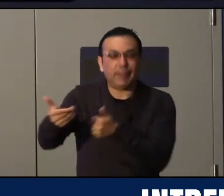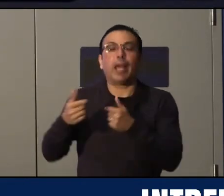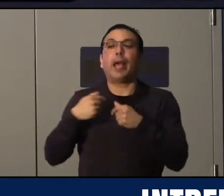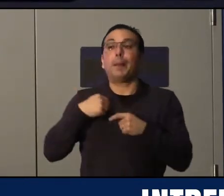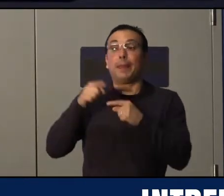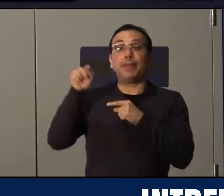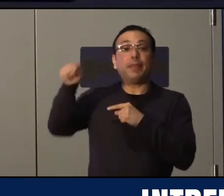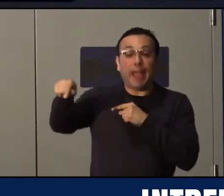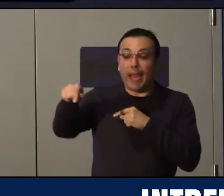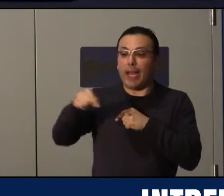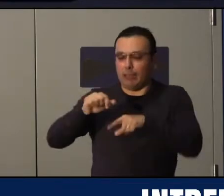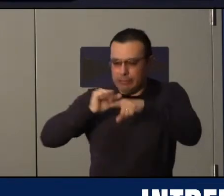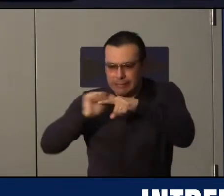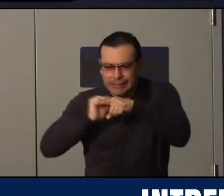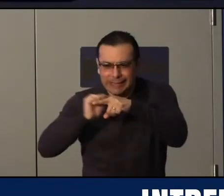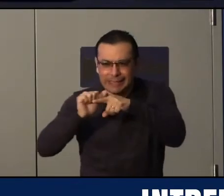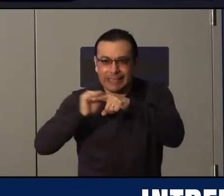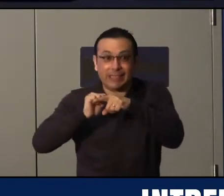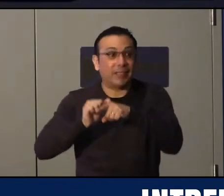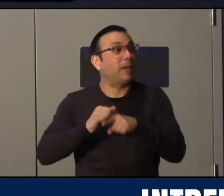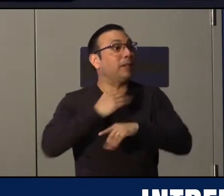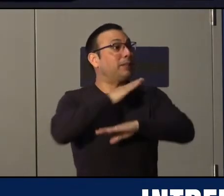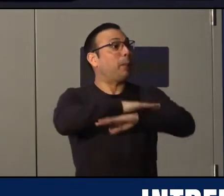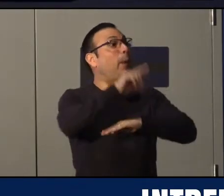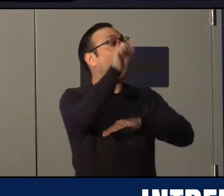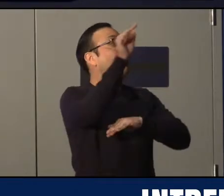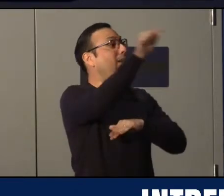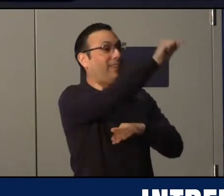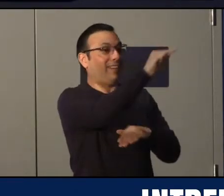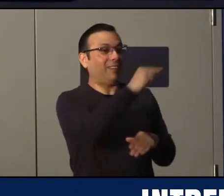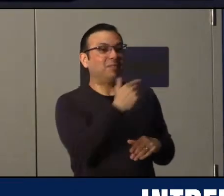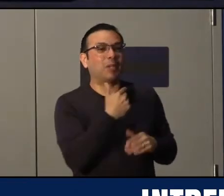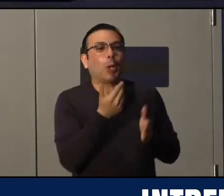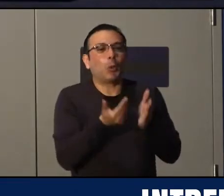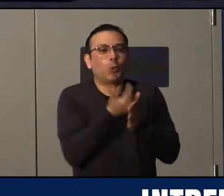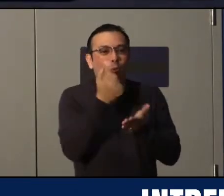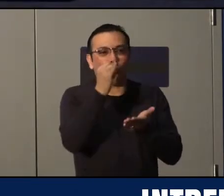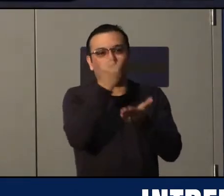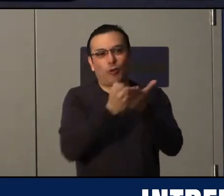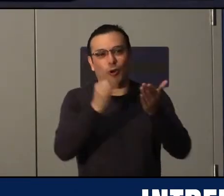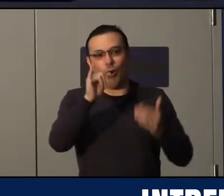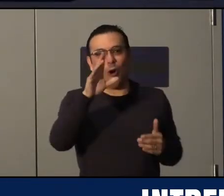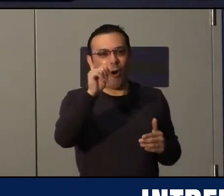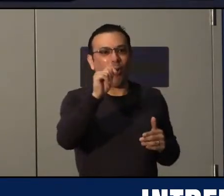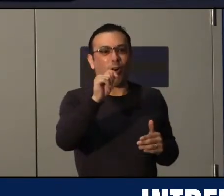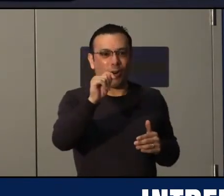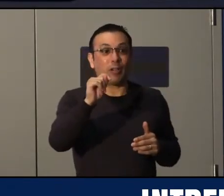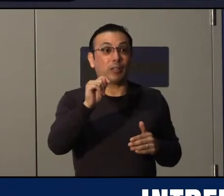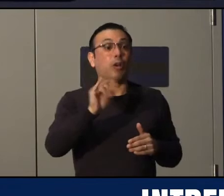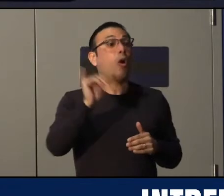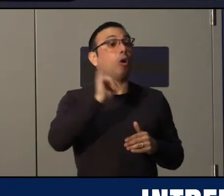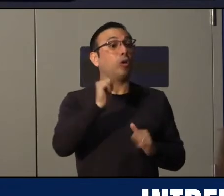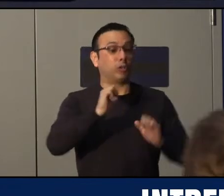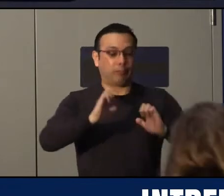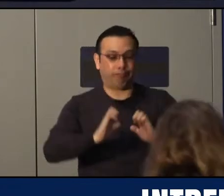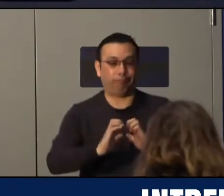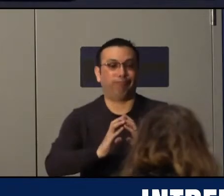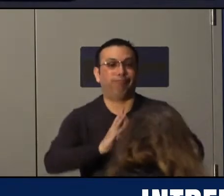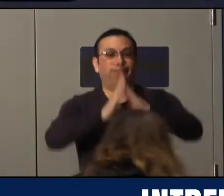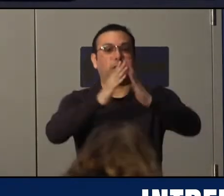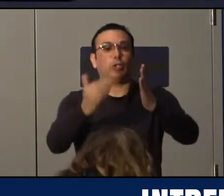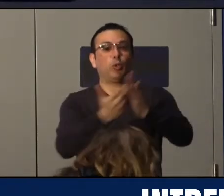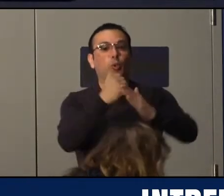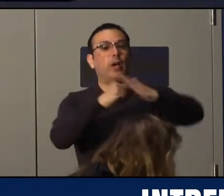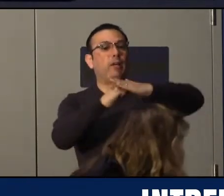new art, on my table back there. But then I also started a foundation, and it's my first year of it. It's called the